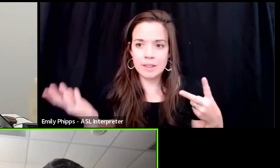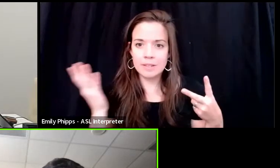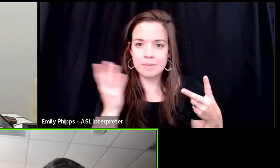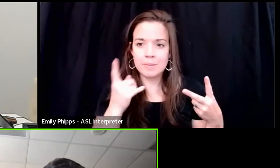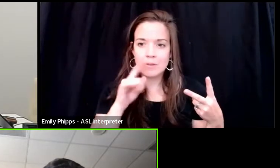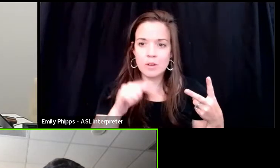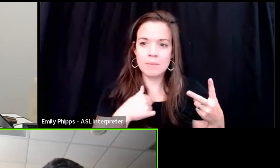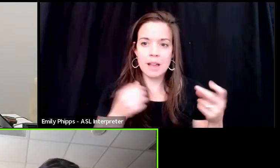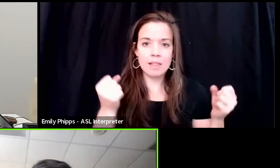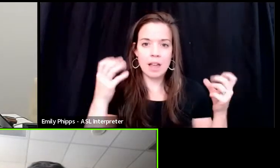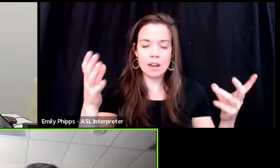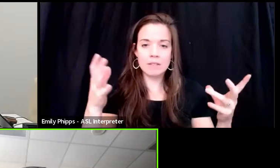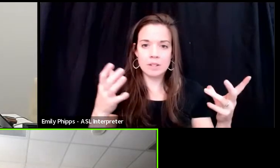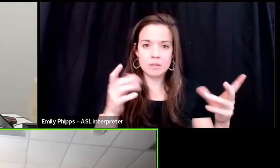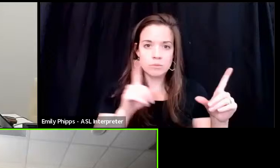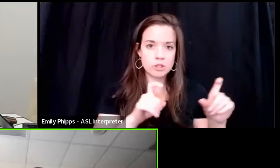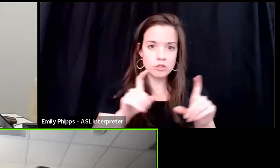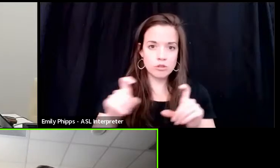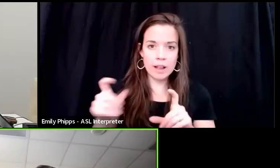a lot of it was trial and error.